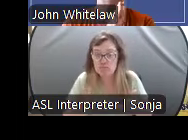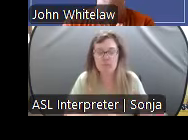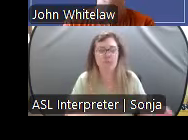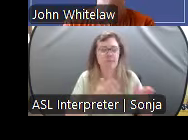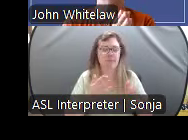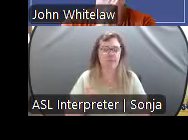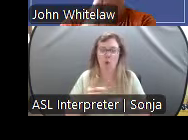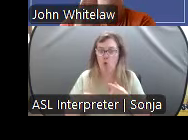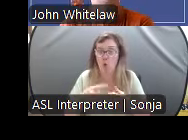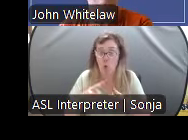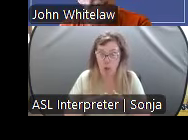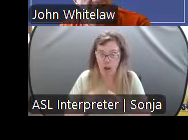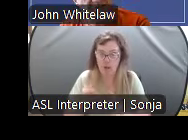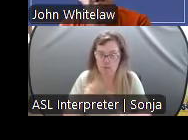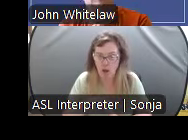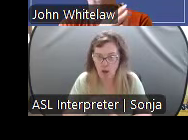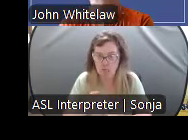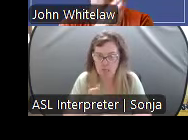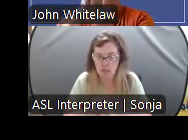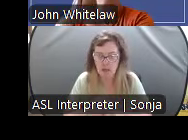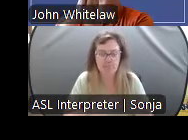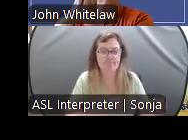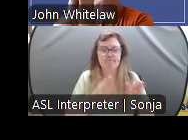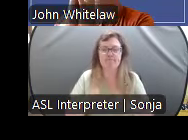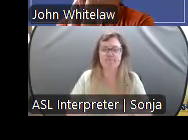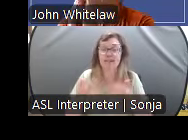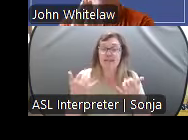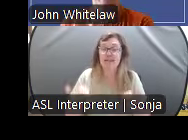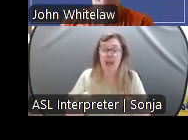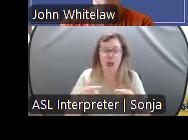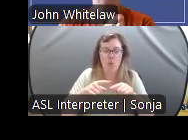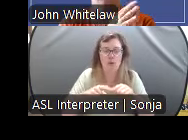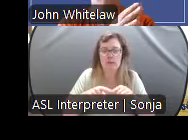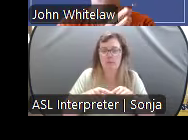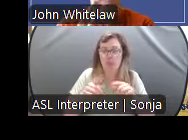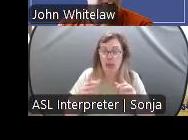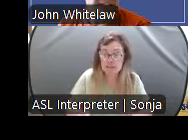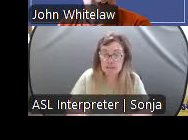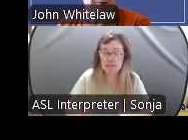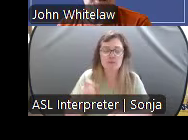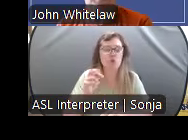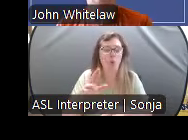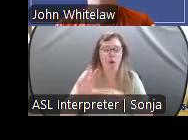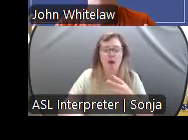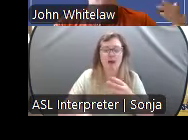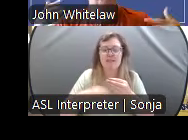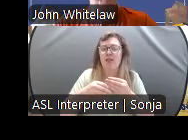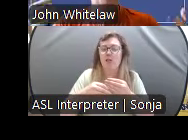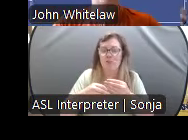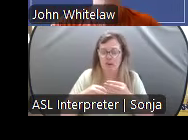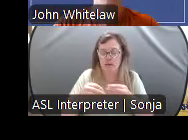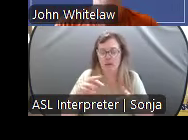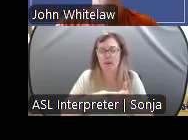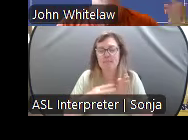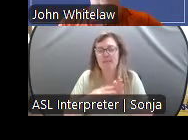talk about dependents or if I could say it, auxiliaries, which are other people